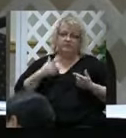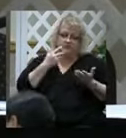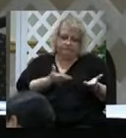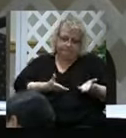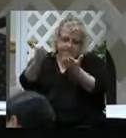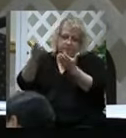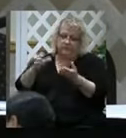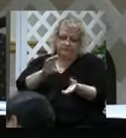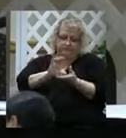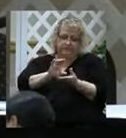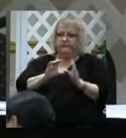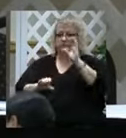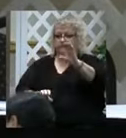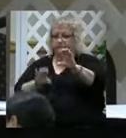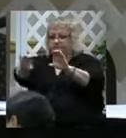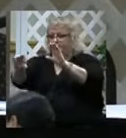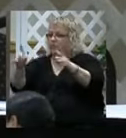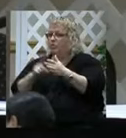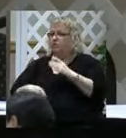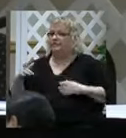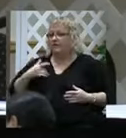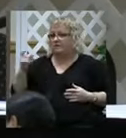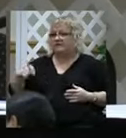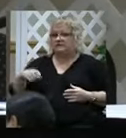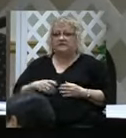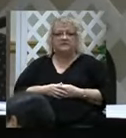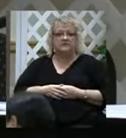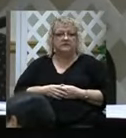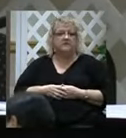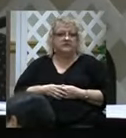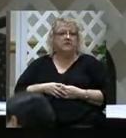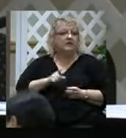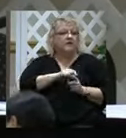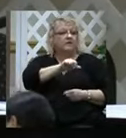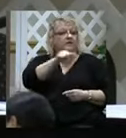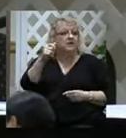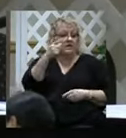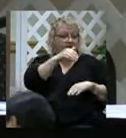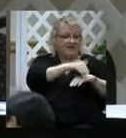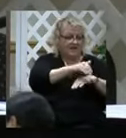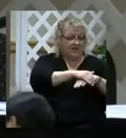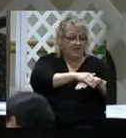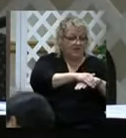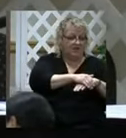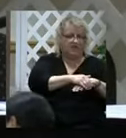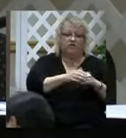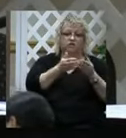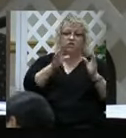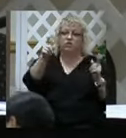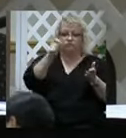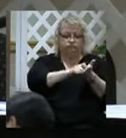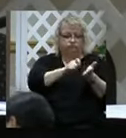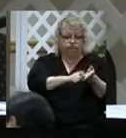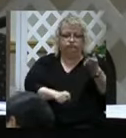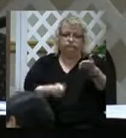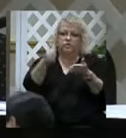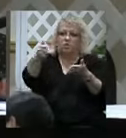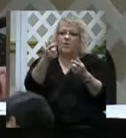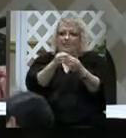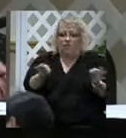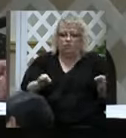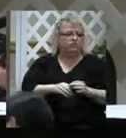stack of any and every language that you think you might need. We also have one in English that is generic, and you can write in your language name.